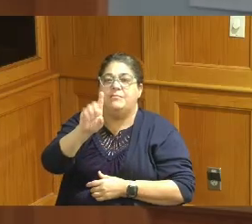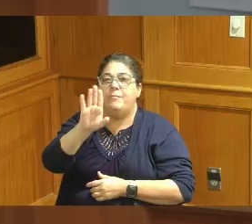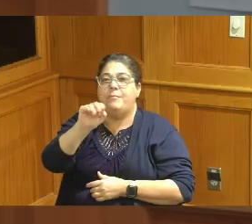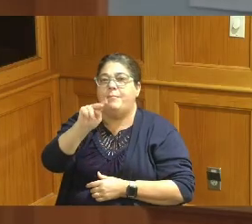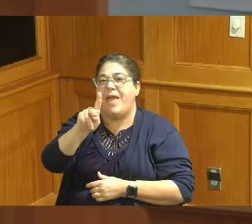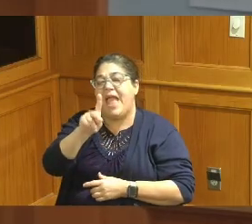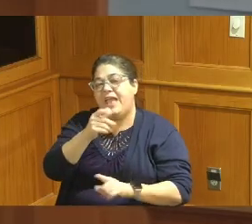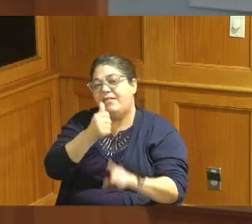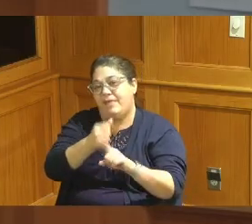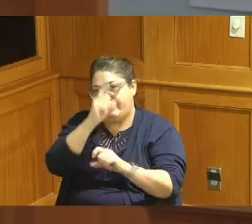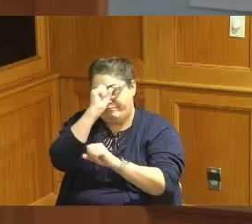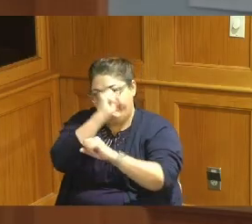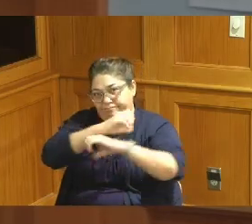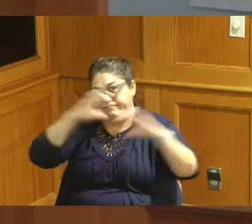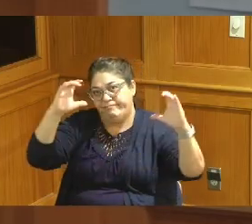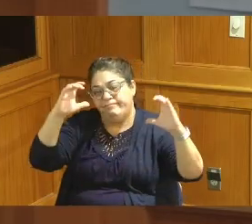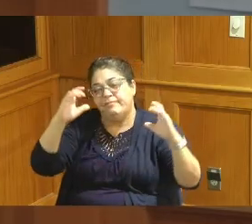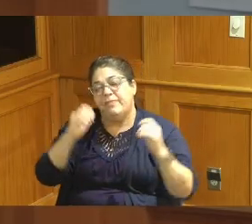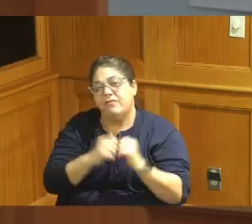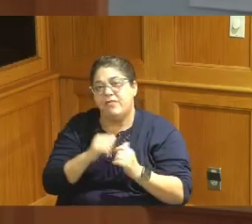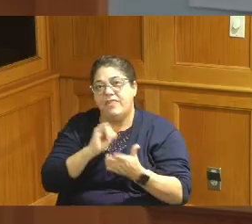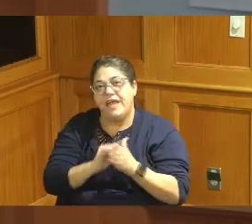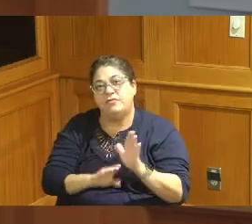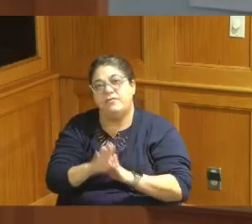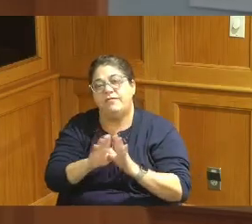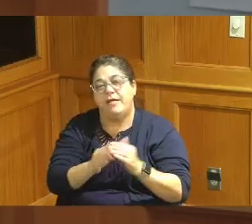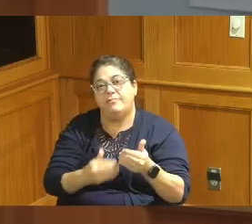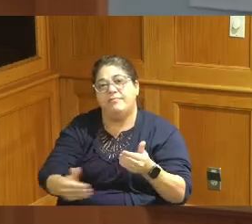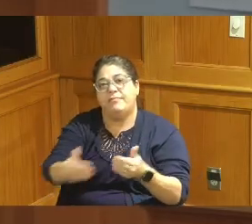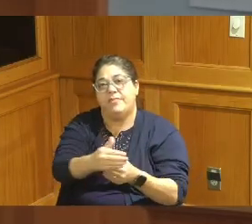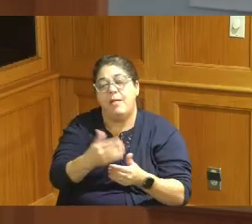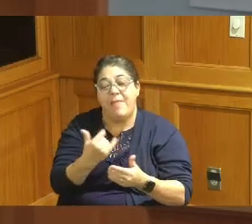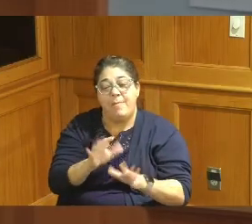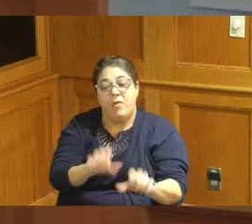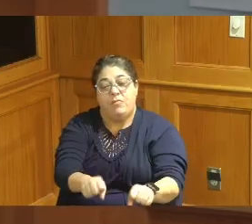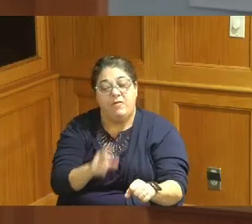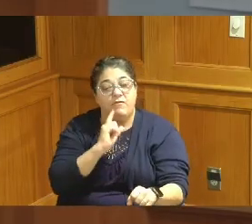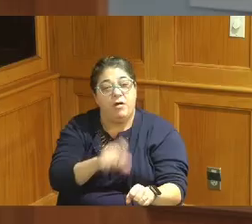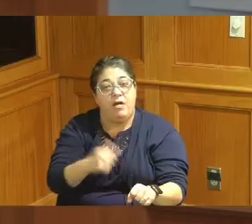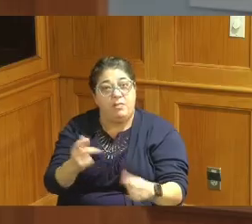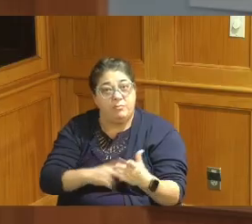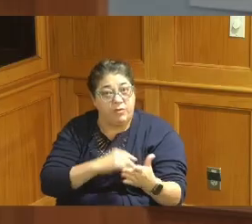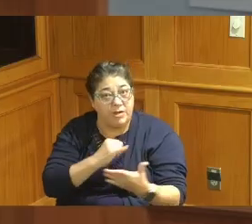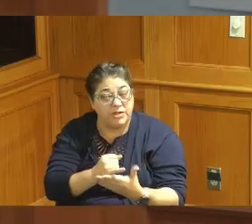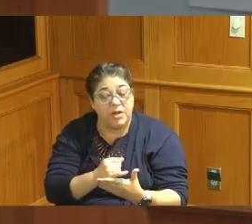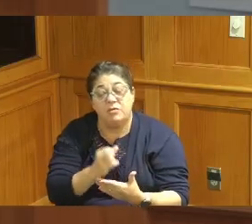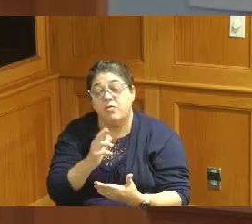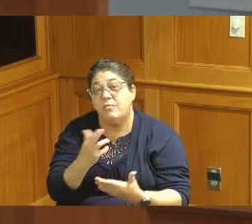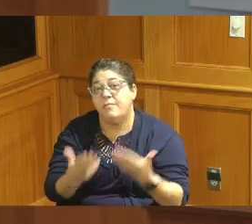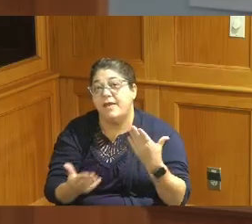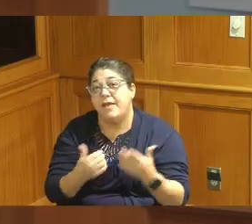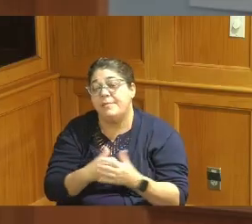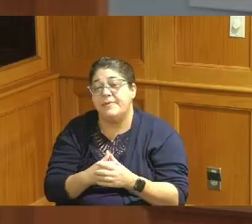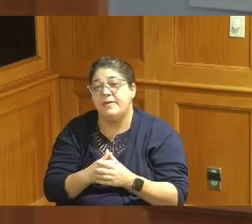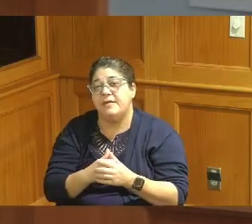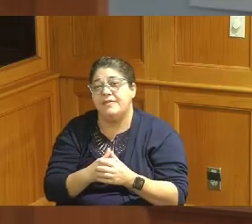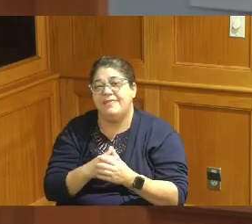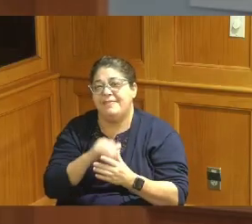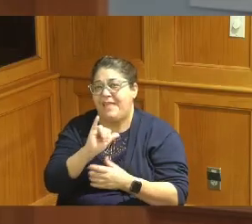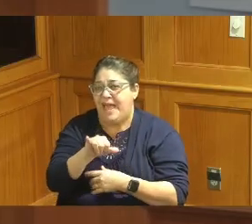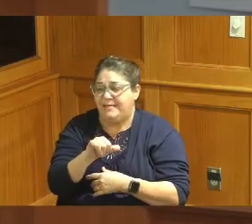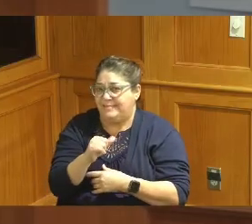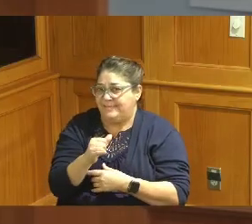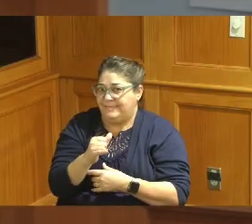land was to be developed. Either there might be in the pipeline for something else that they had been looking at. It might be these are details that